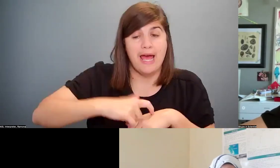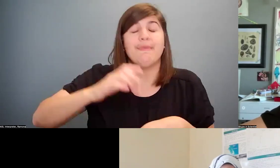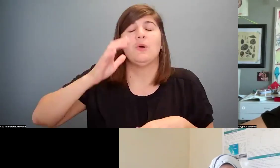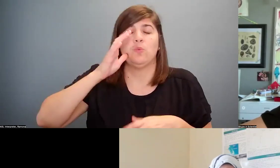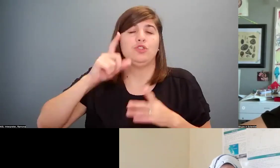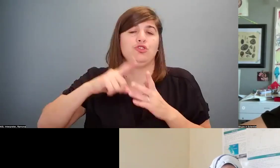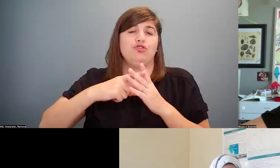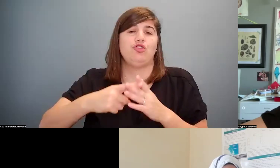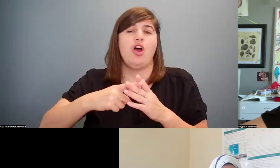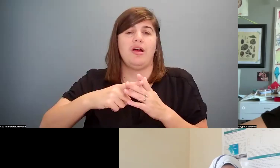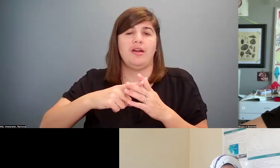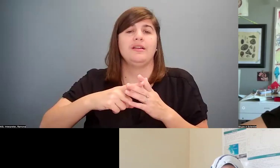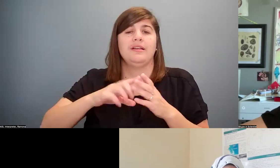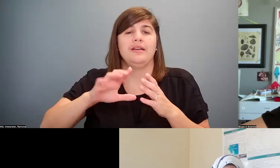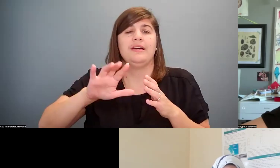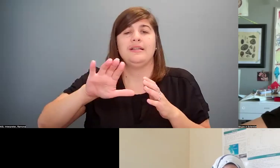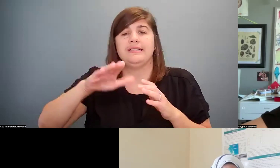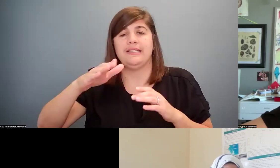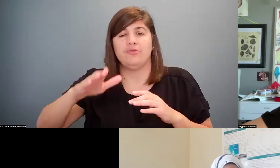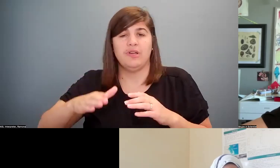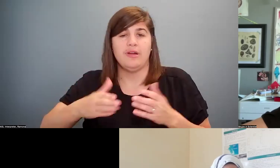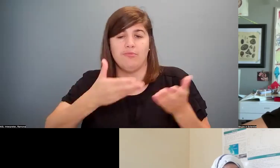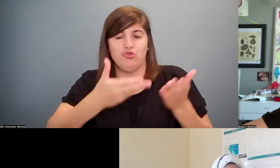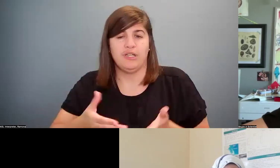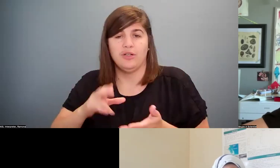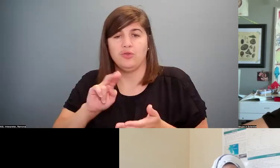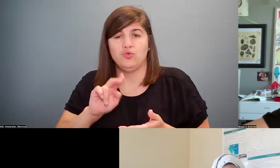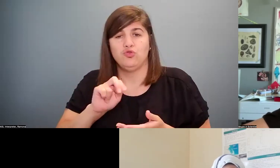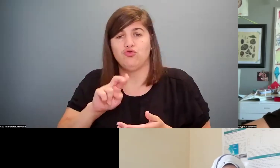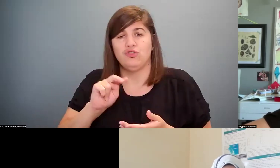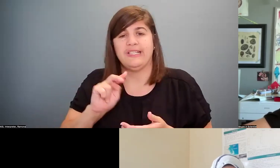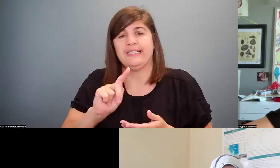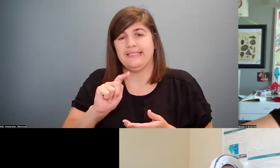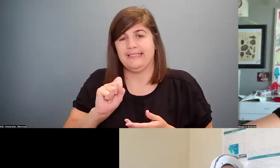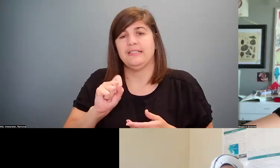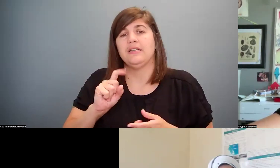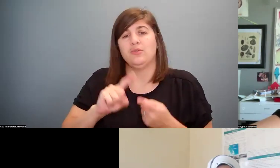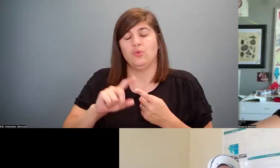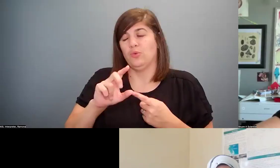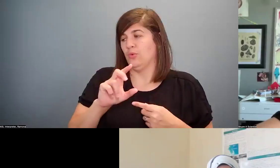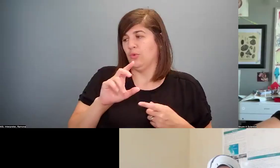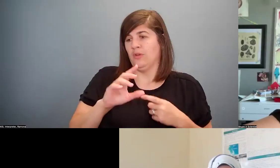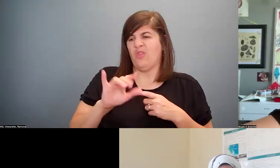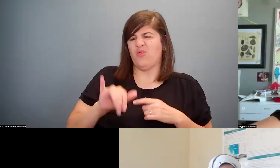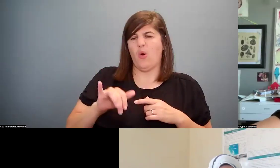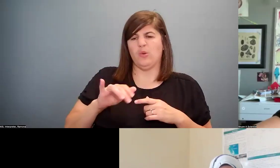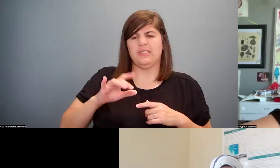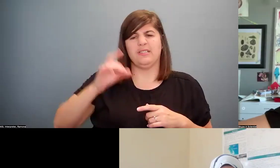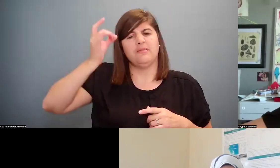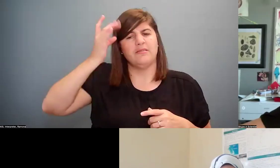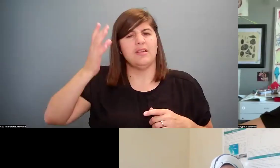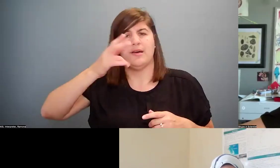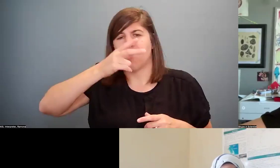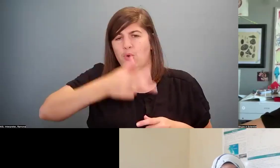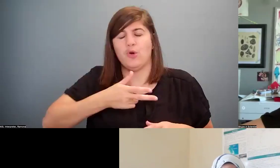And as it starts sinking, it brings nutrients down to what we call nutrient poor marine ecosystem. So specifically the deep sea, very